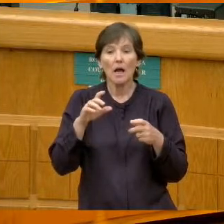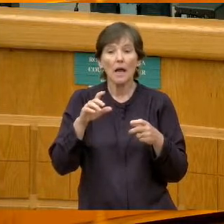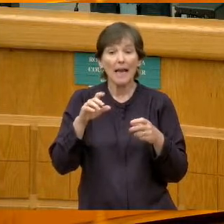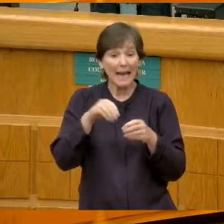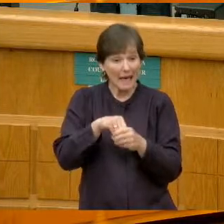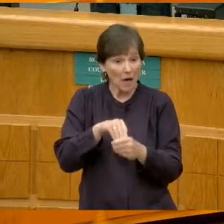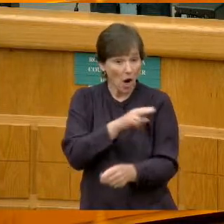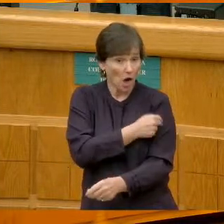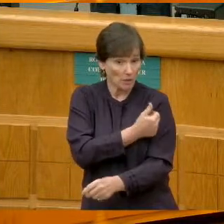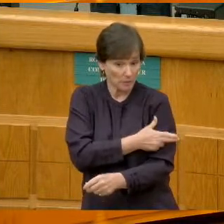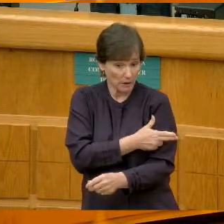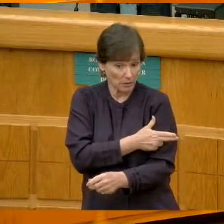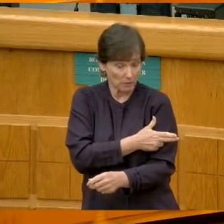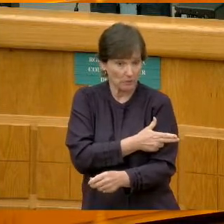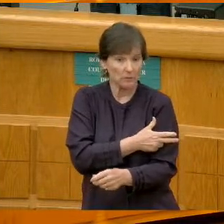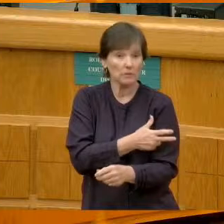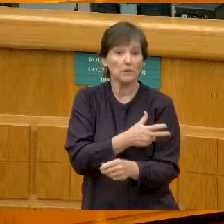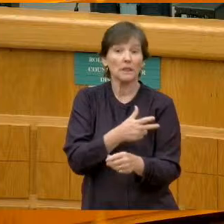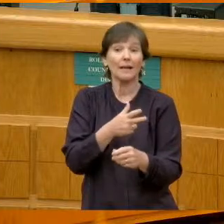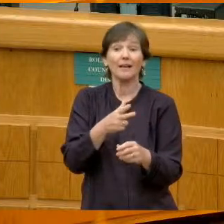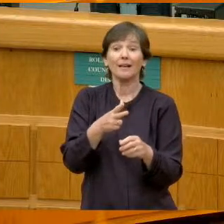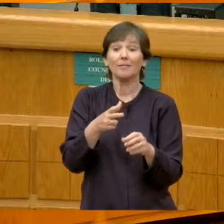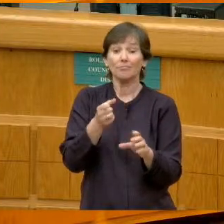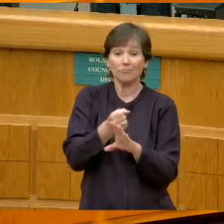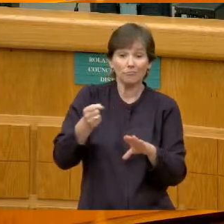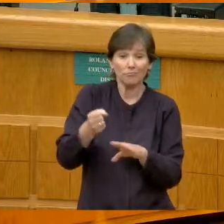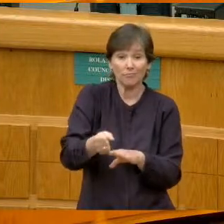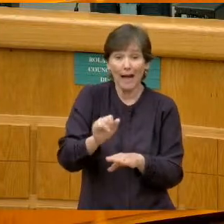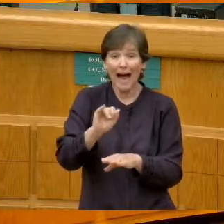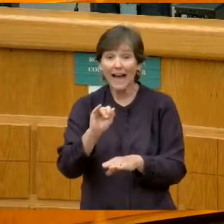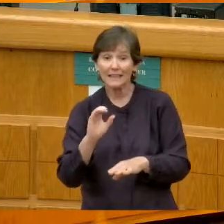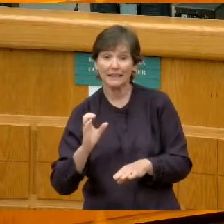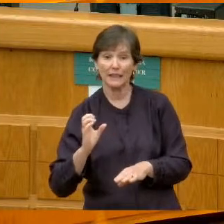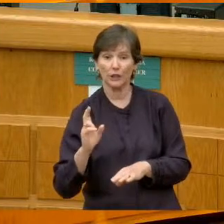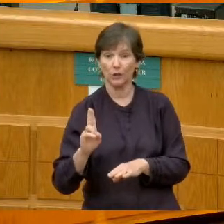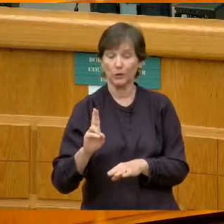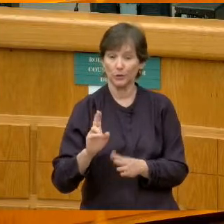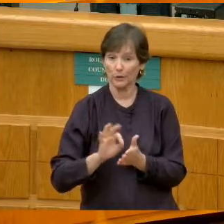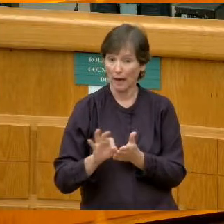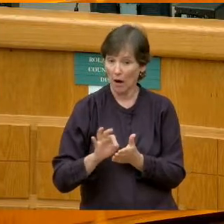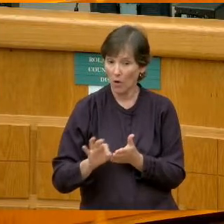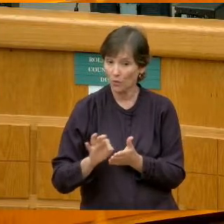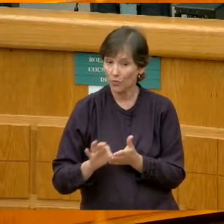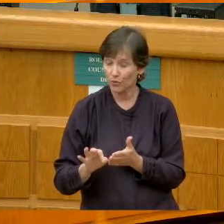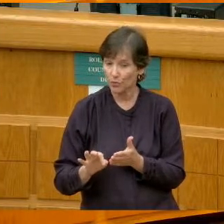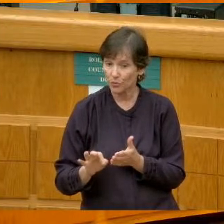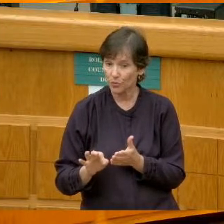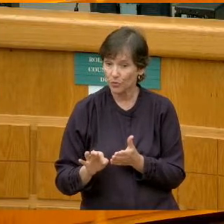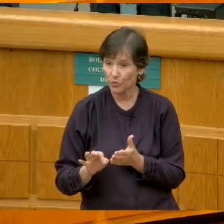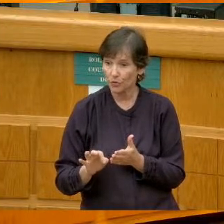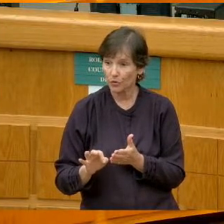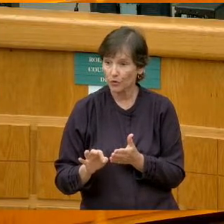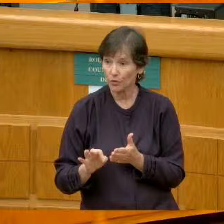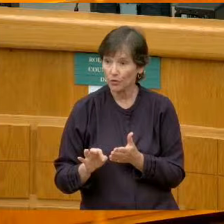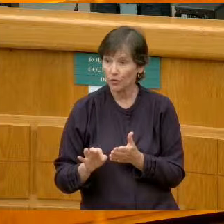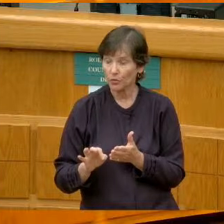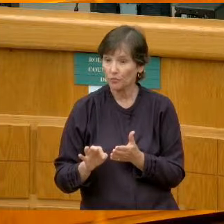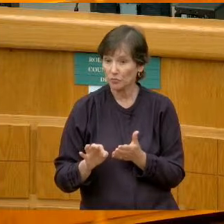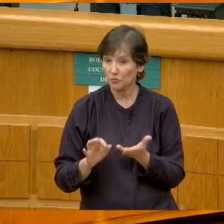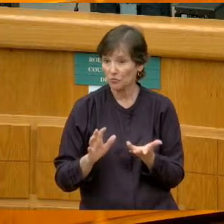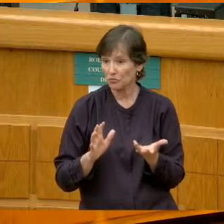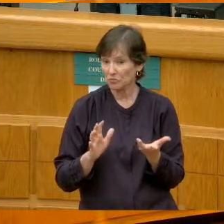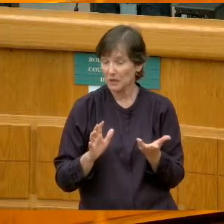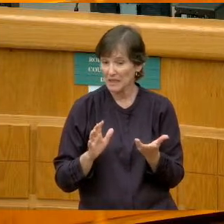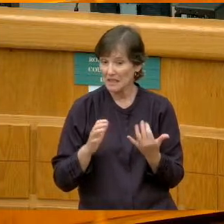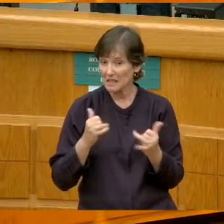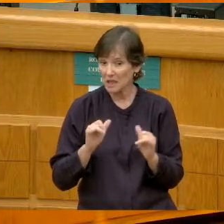that are in ICU, intensive care units recovering, grew by 3. So that's not too bad, but